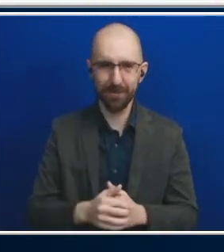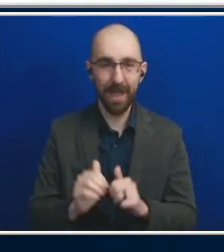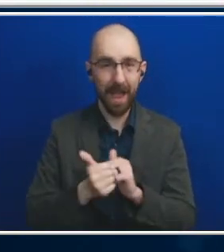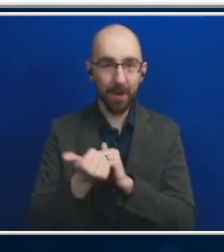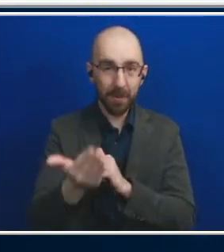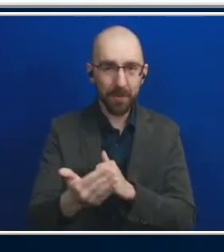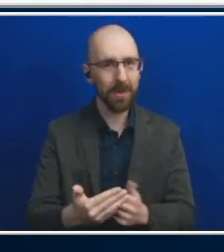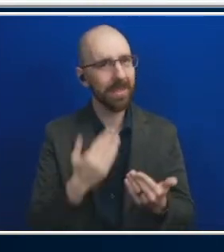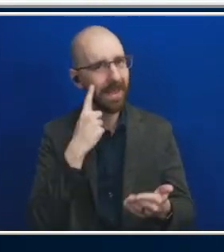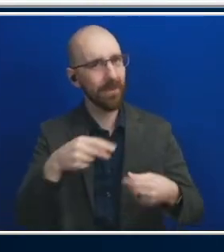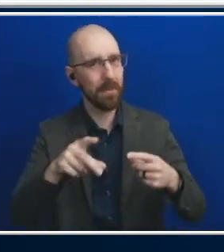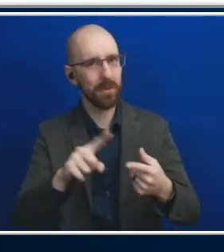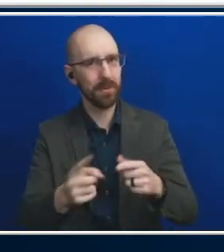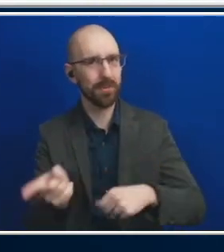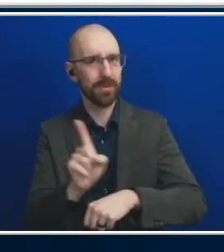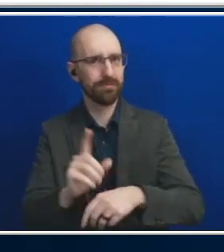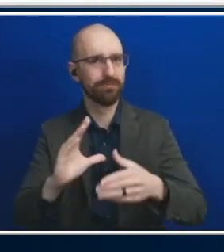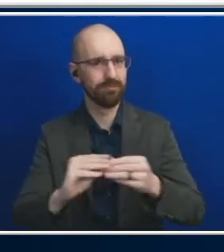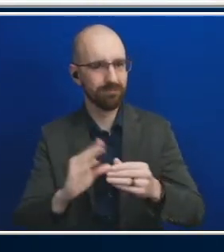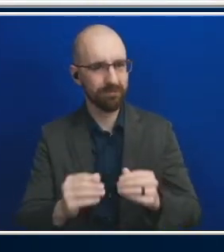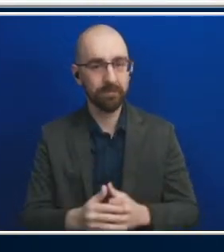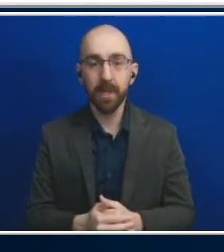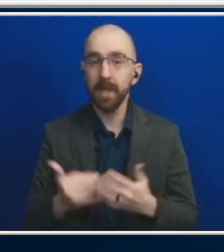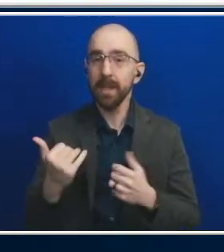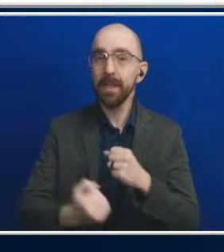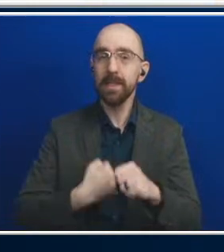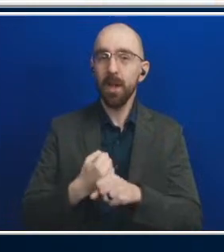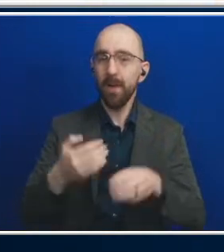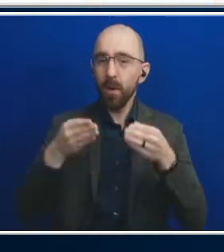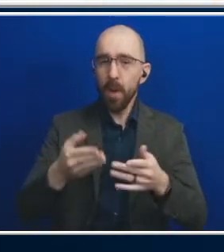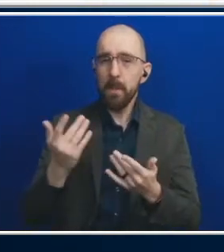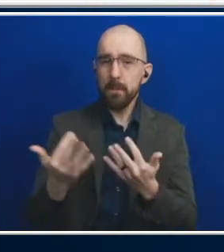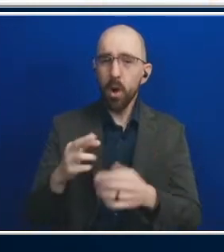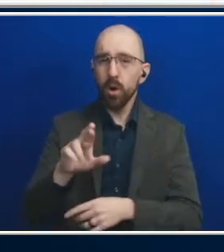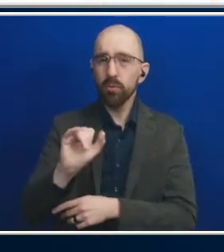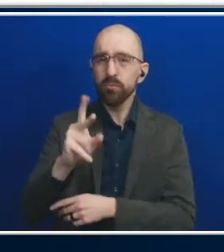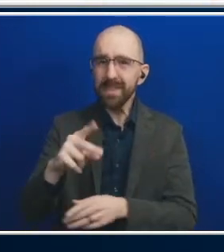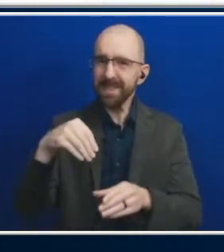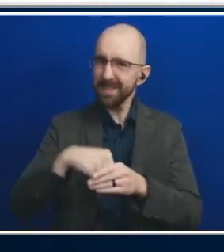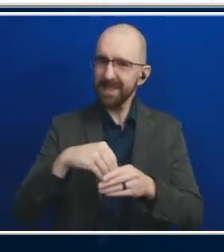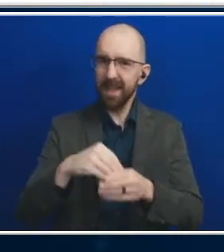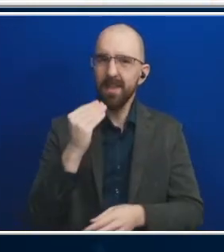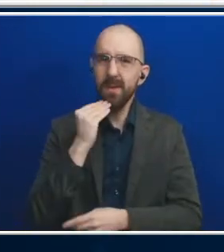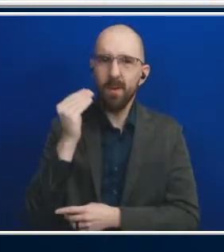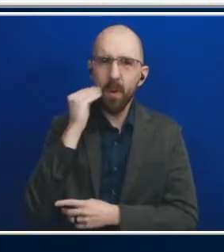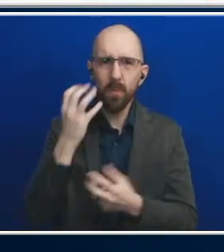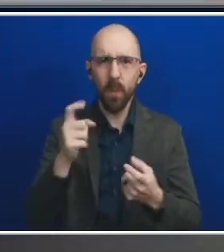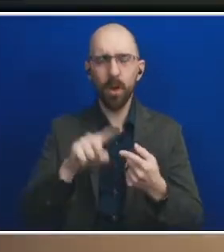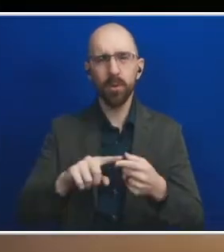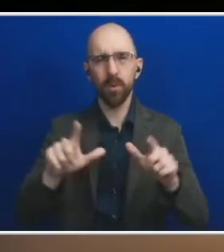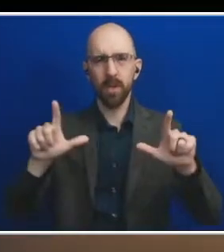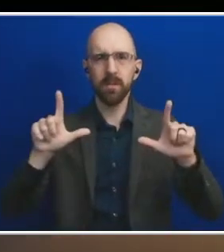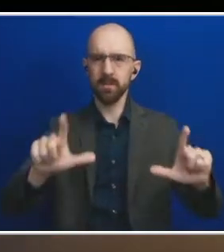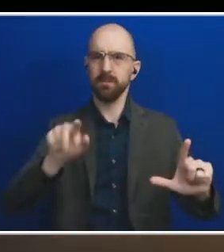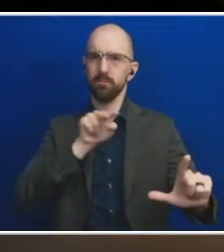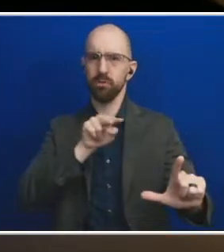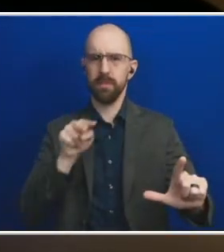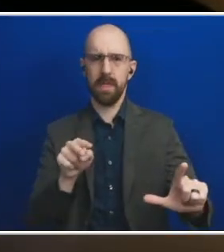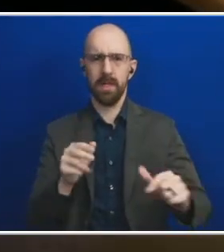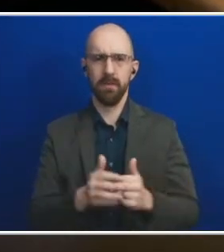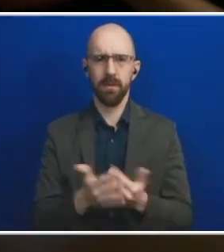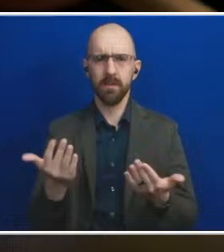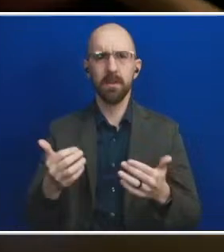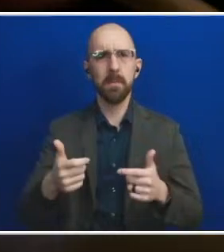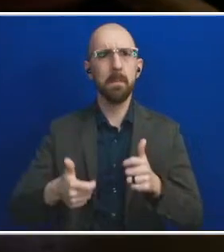opportunity. Yes. Well, this year the focus is on burn risks inside the home. So put this into perspective. What poses the